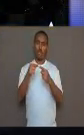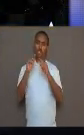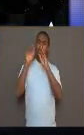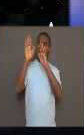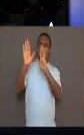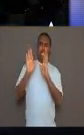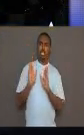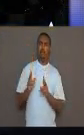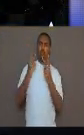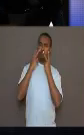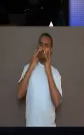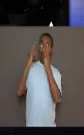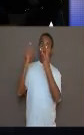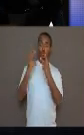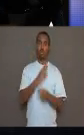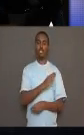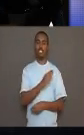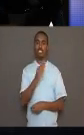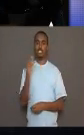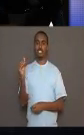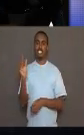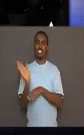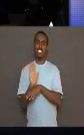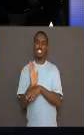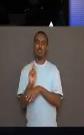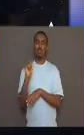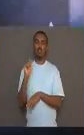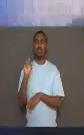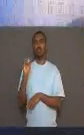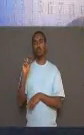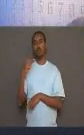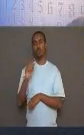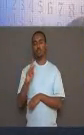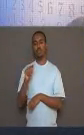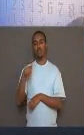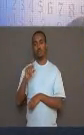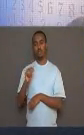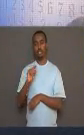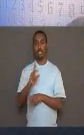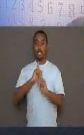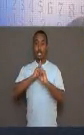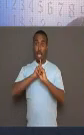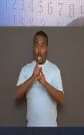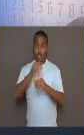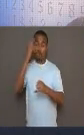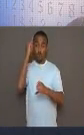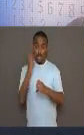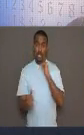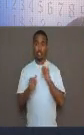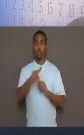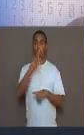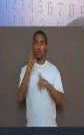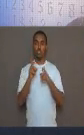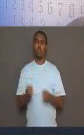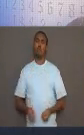impressive visuals and cinematography. The answer to the last question